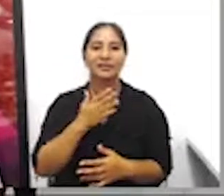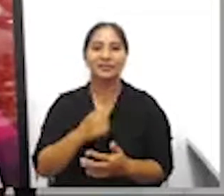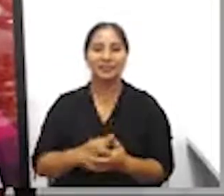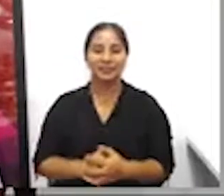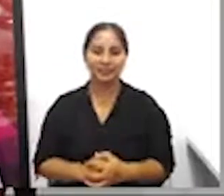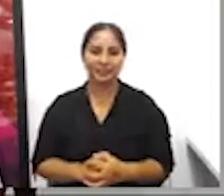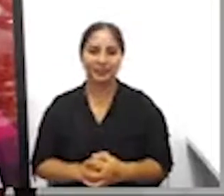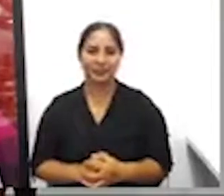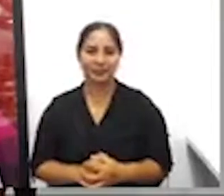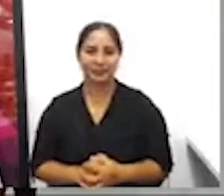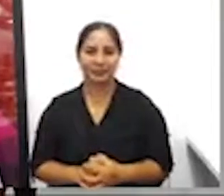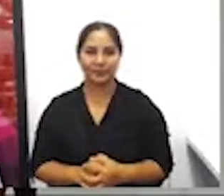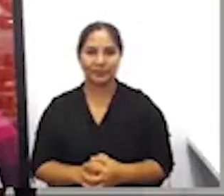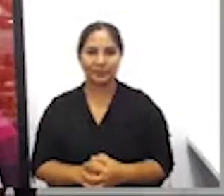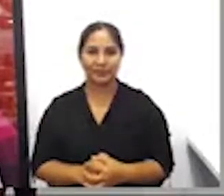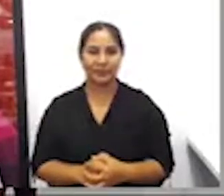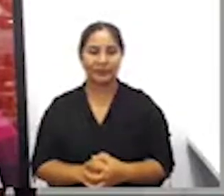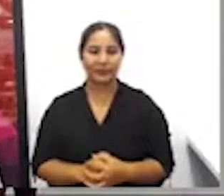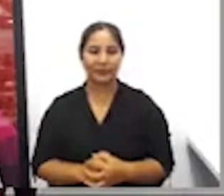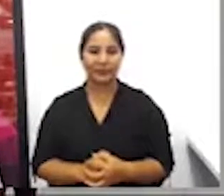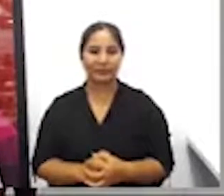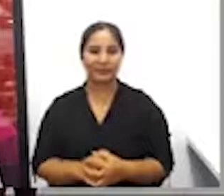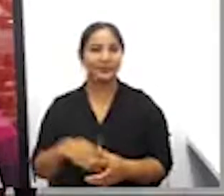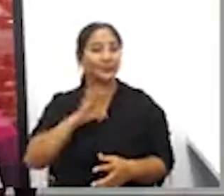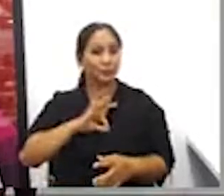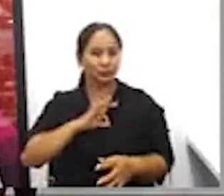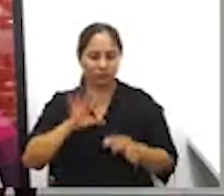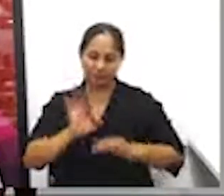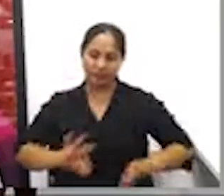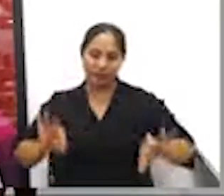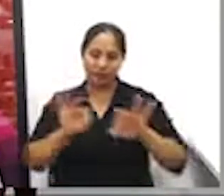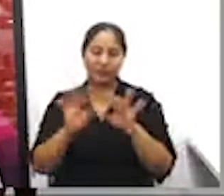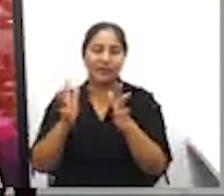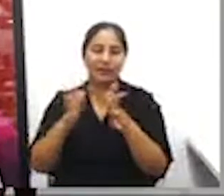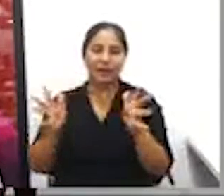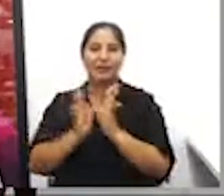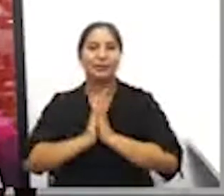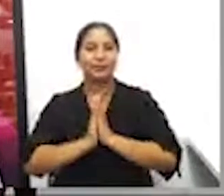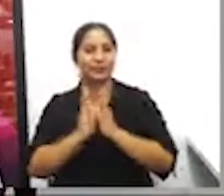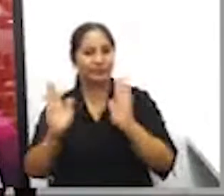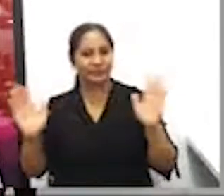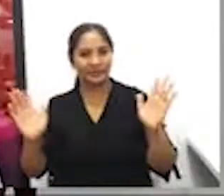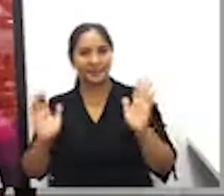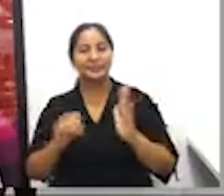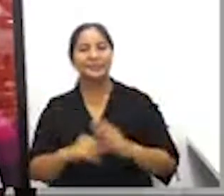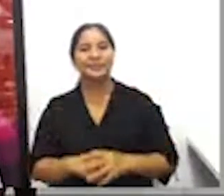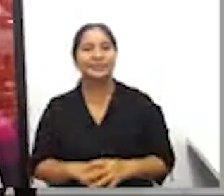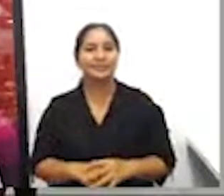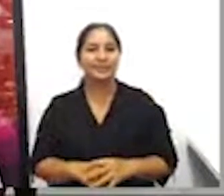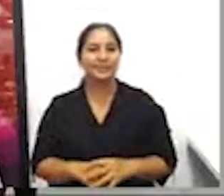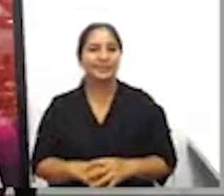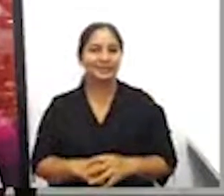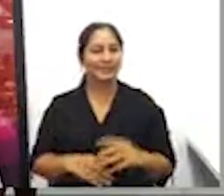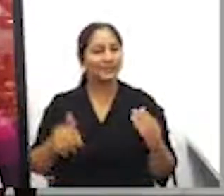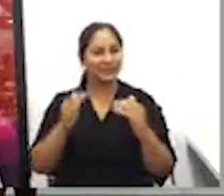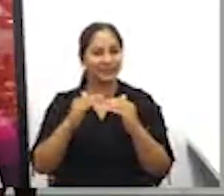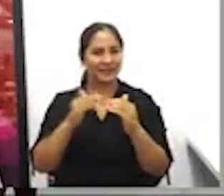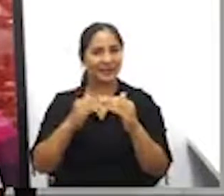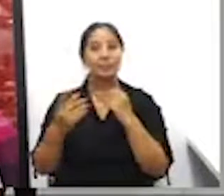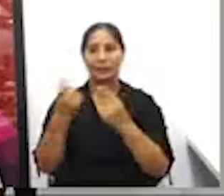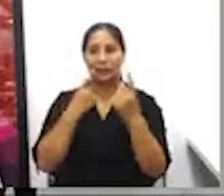you, Antika, as well, for a very nice, very great question. I think women around the globe are facing